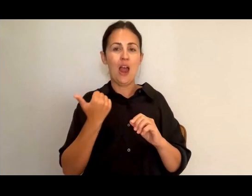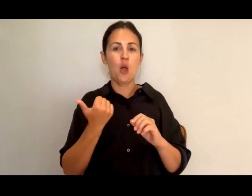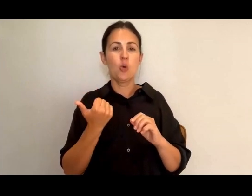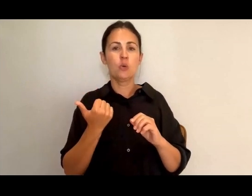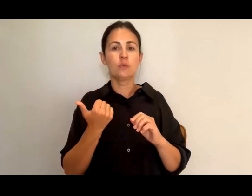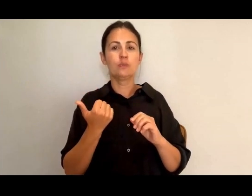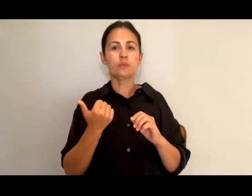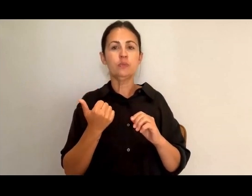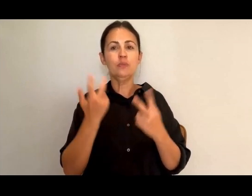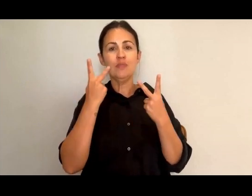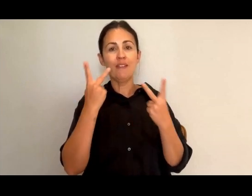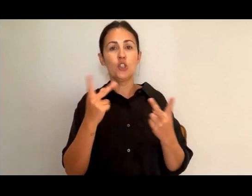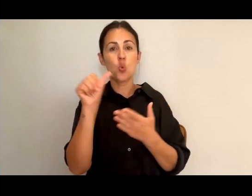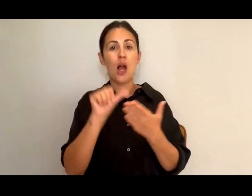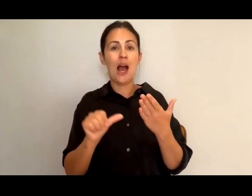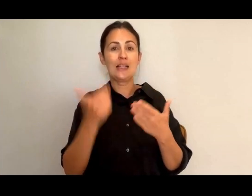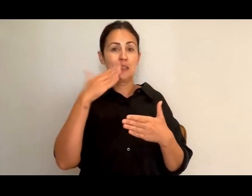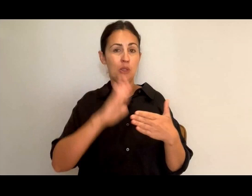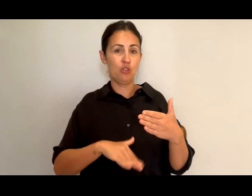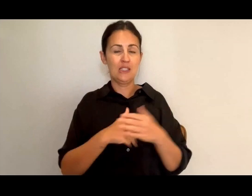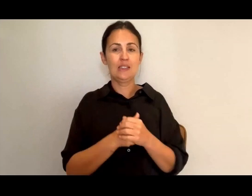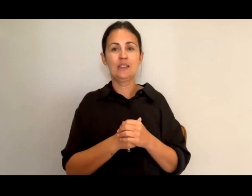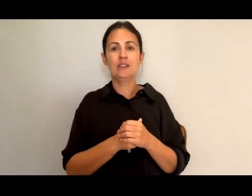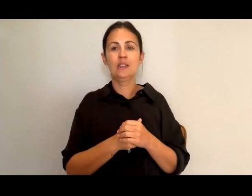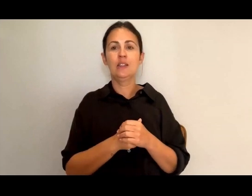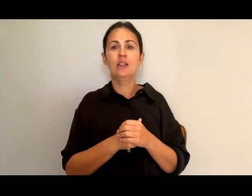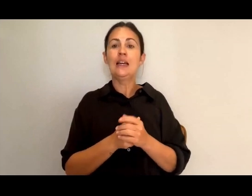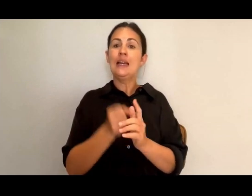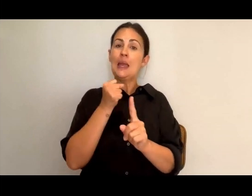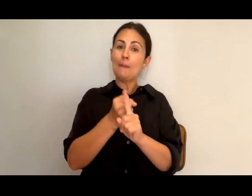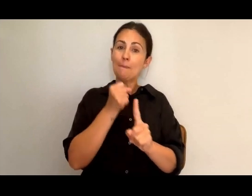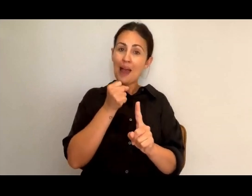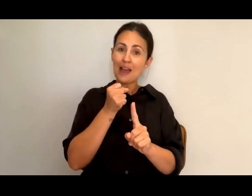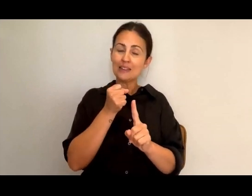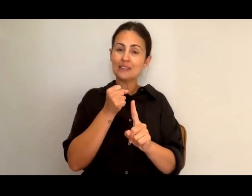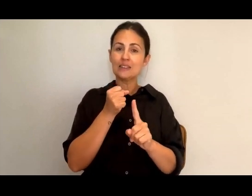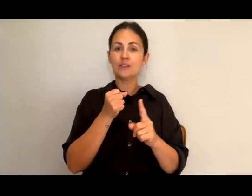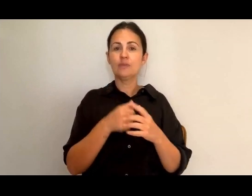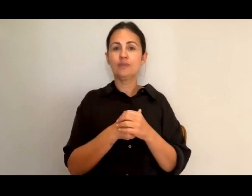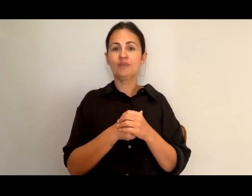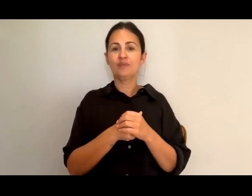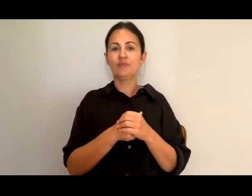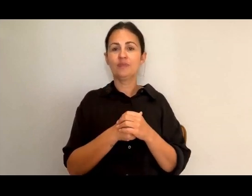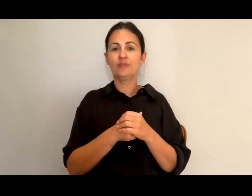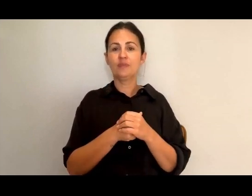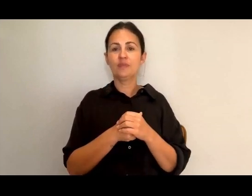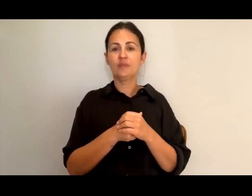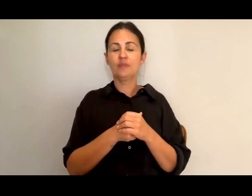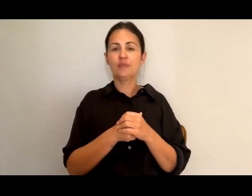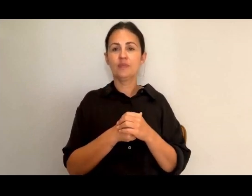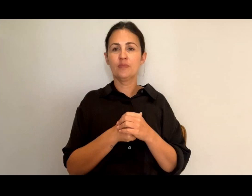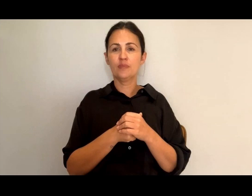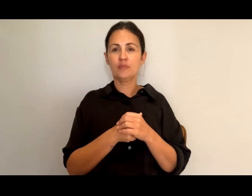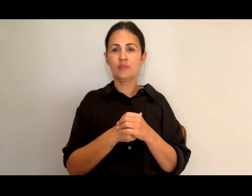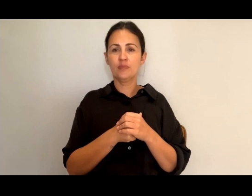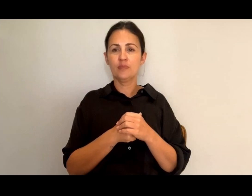the entrants. In terms of the impacts and influences, and to finish up my talk on waste to